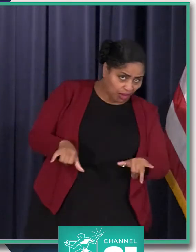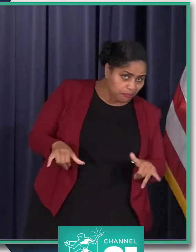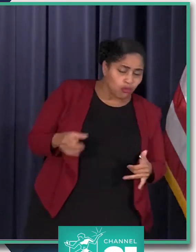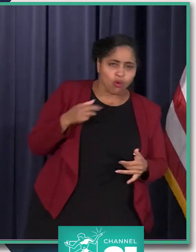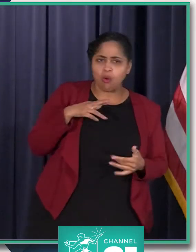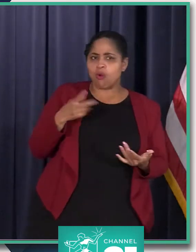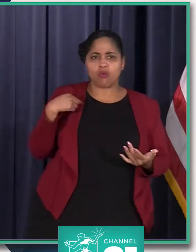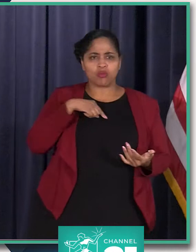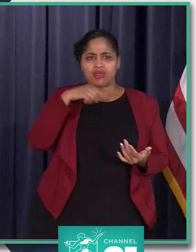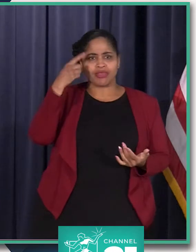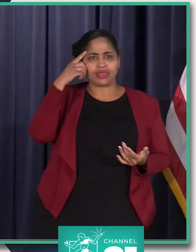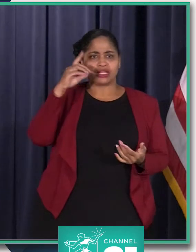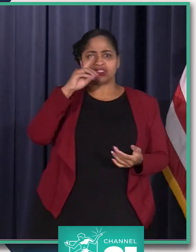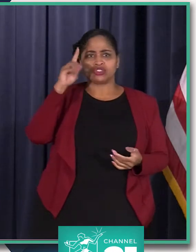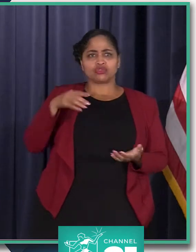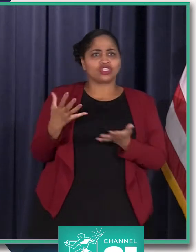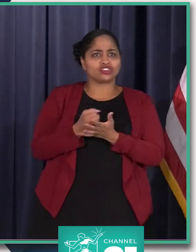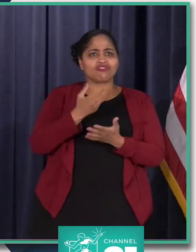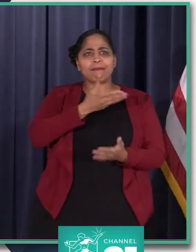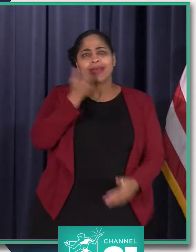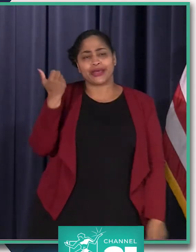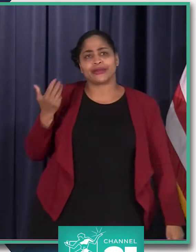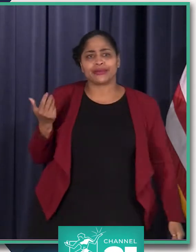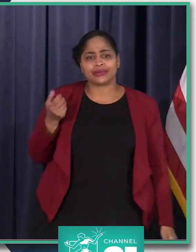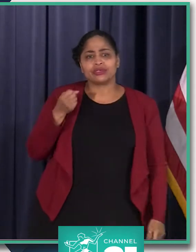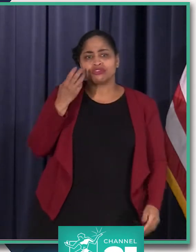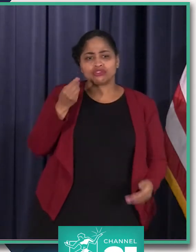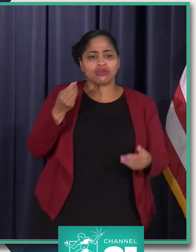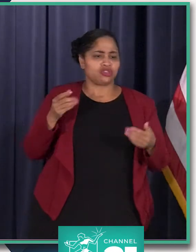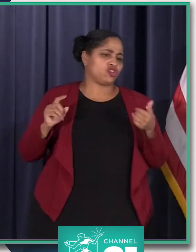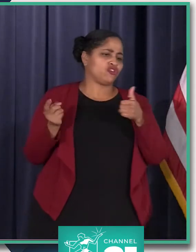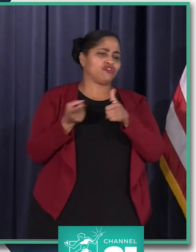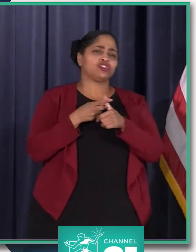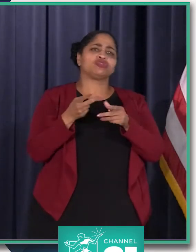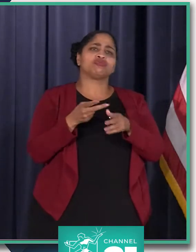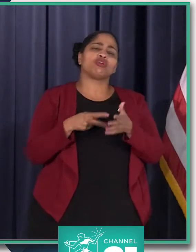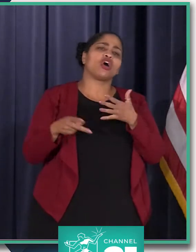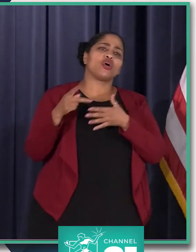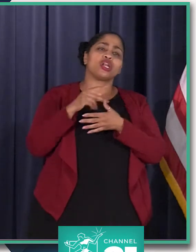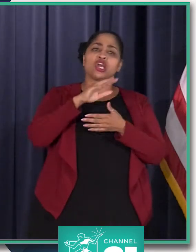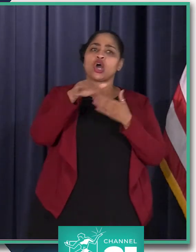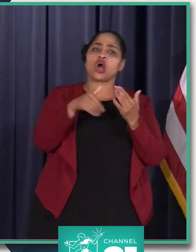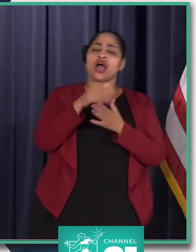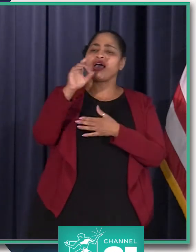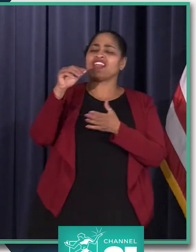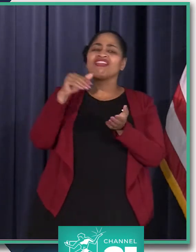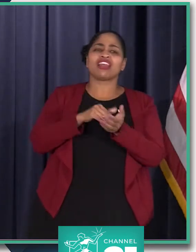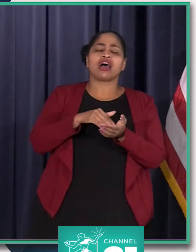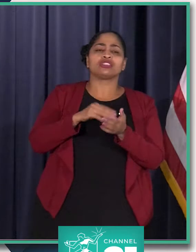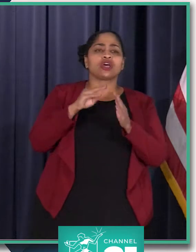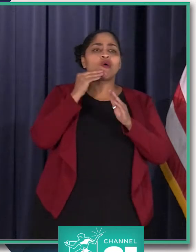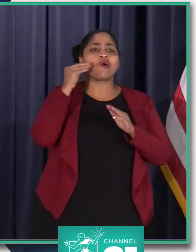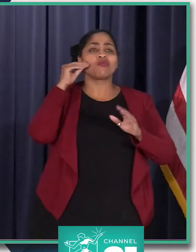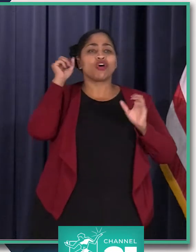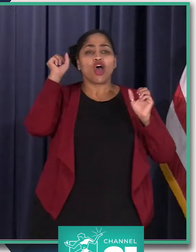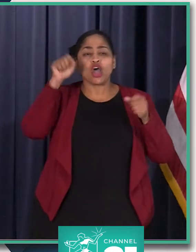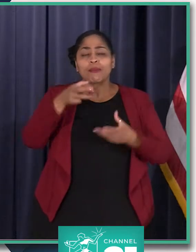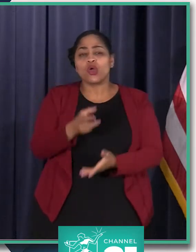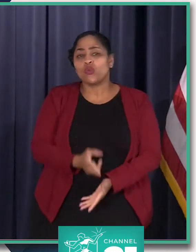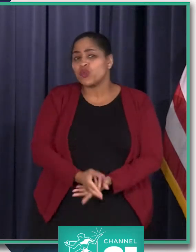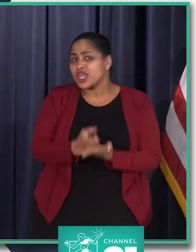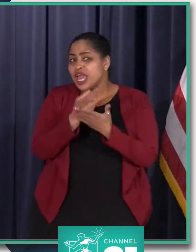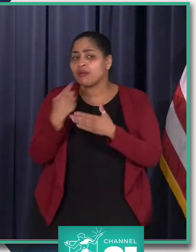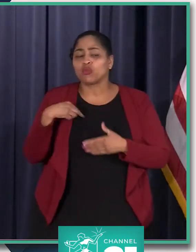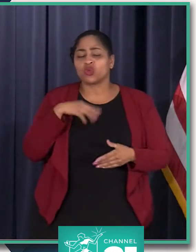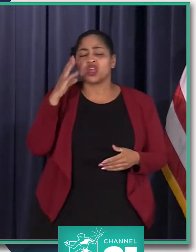we think the people of Detroit deserve something better? So here's our first priority. All 8,000 houses that can be rehabbed, we're